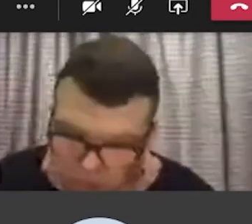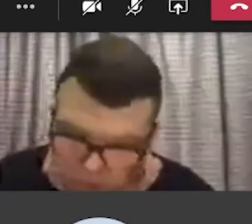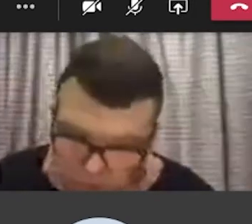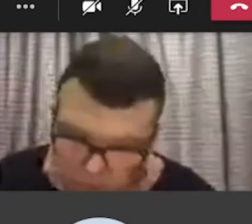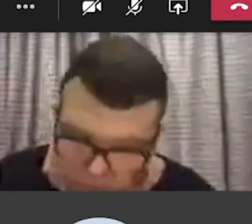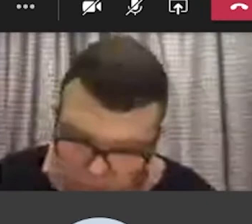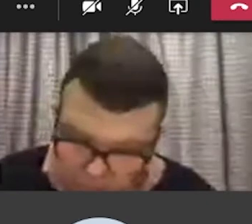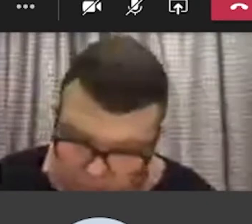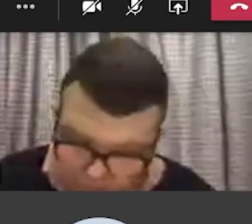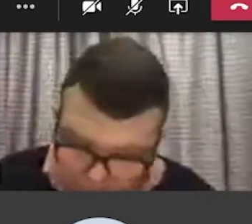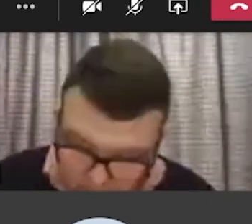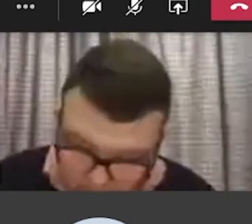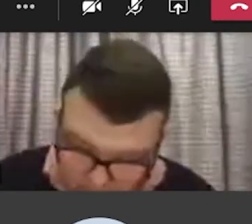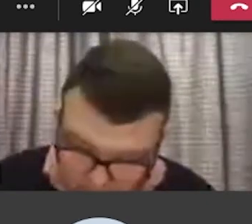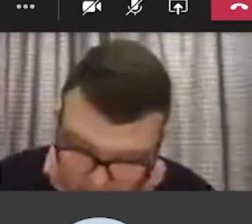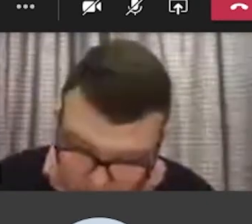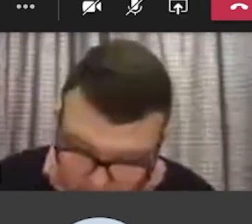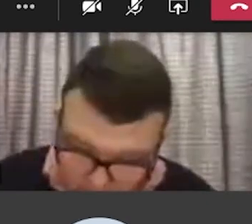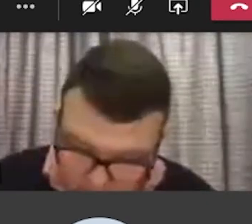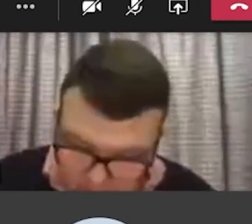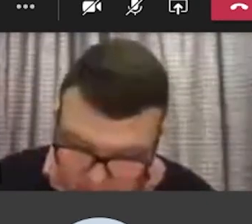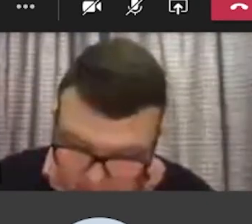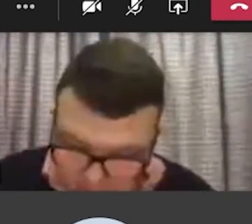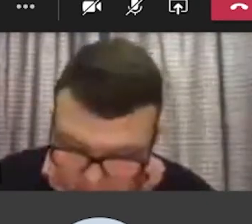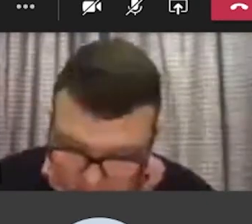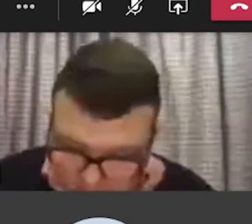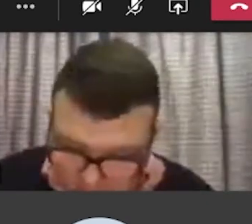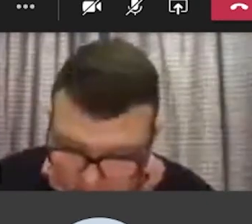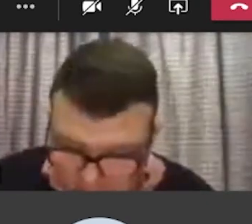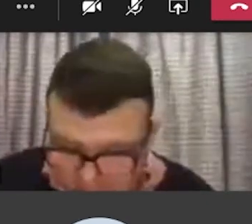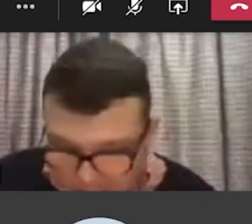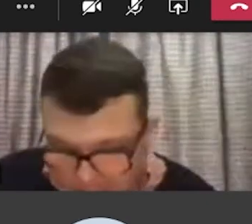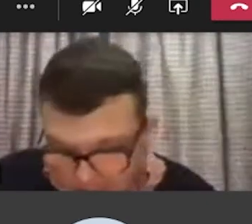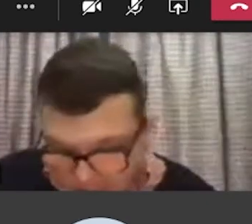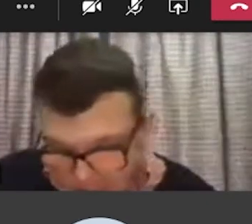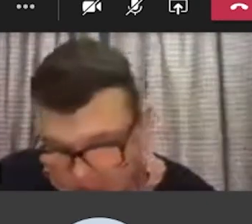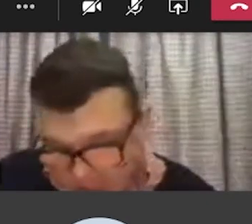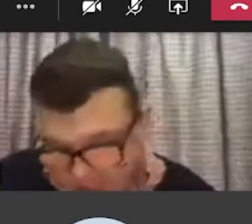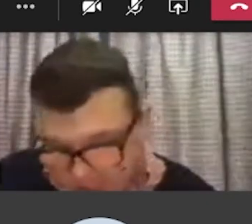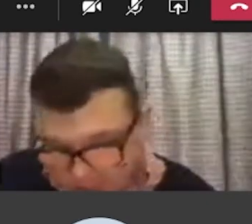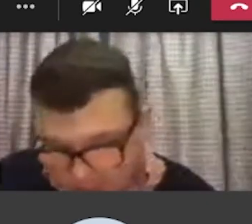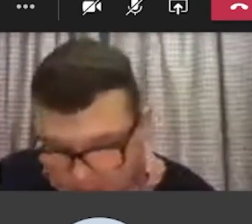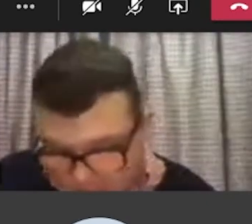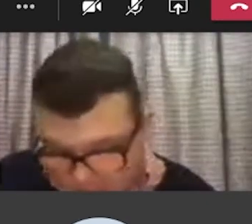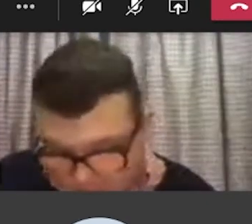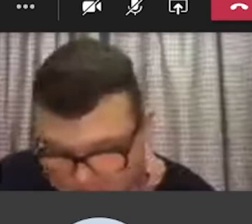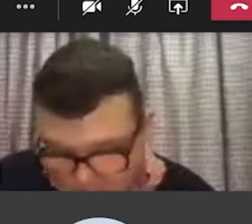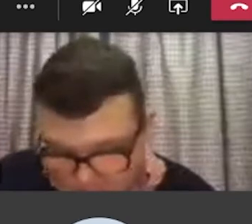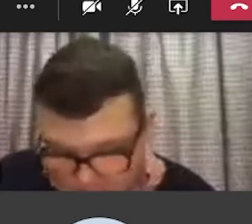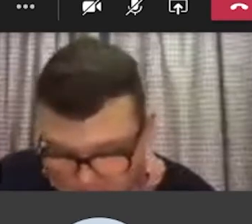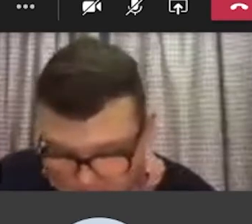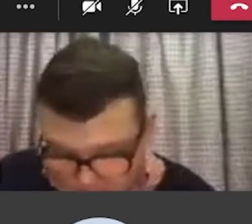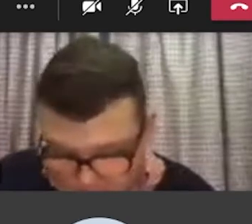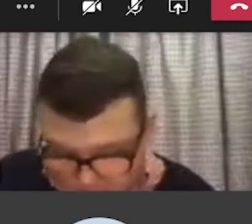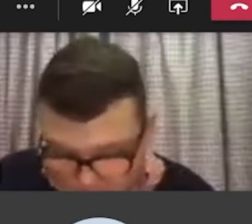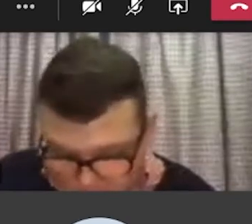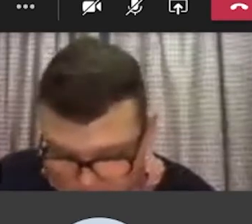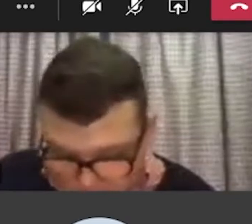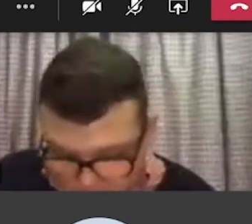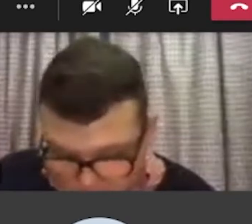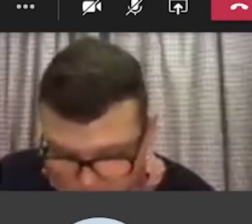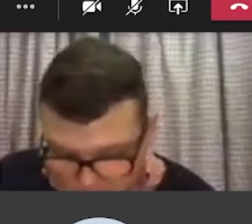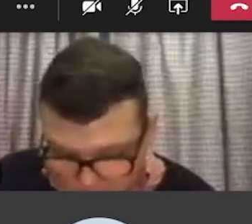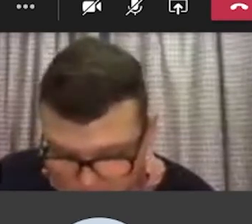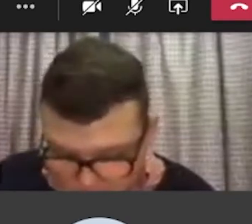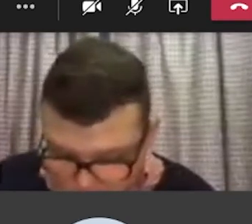have any data to prove or disprove it. It is raised a lot. People say, well, if kids aren't in school, then they'll be out in